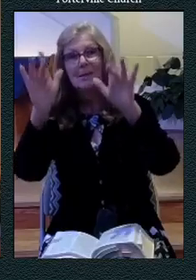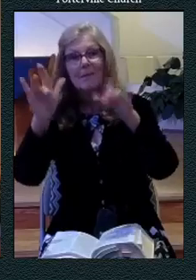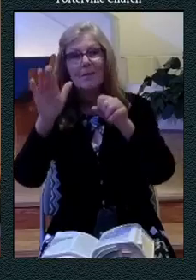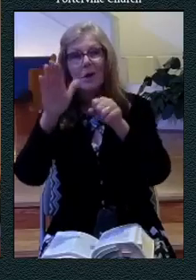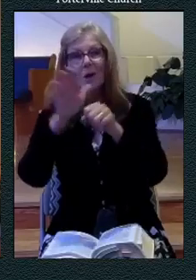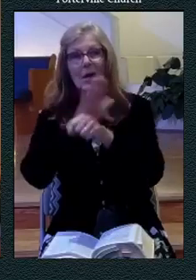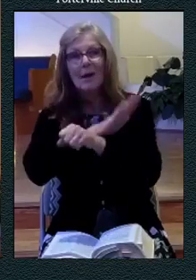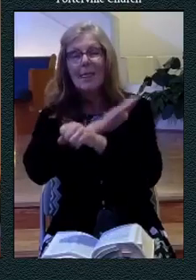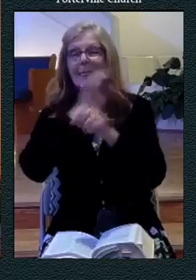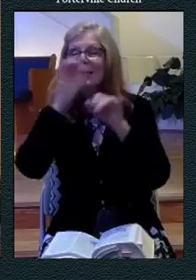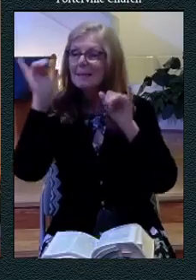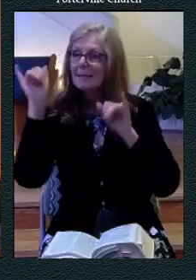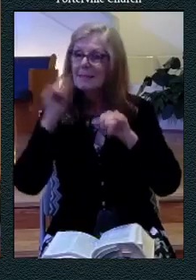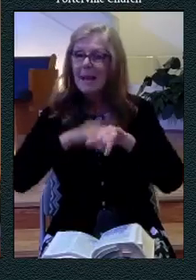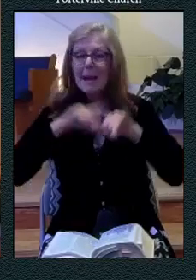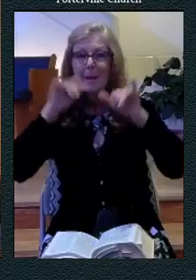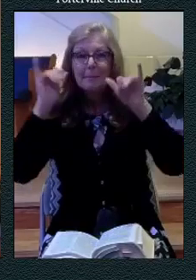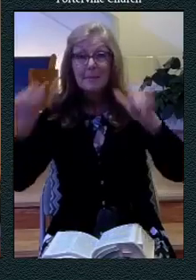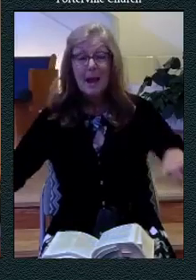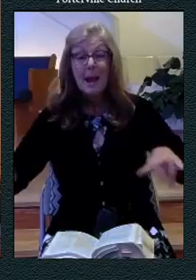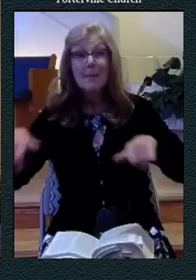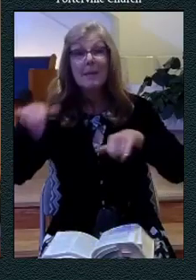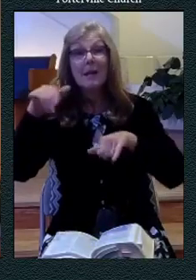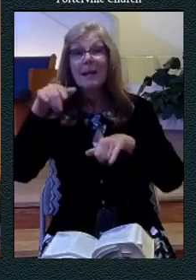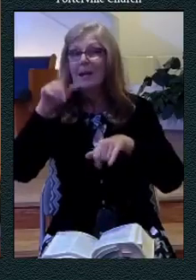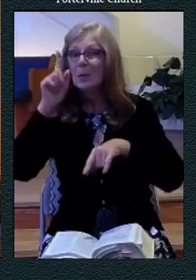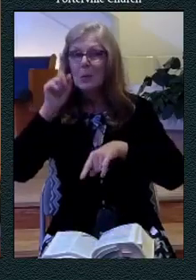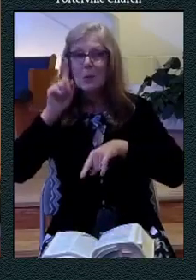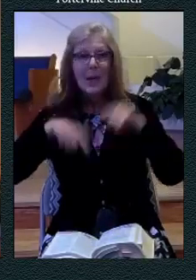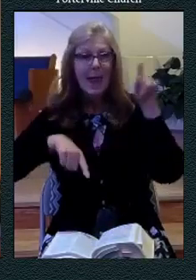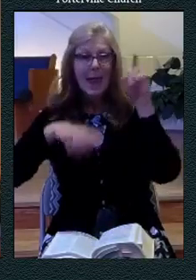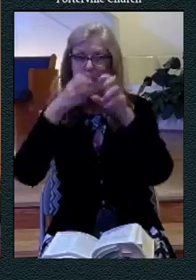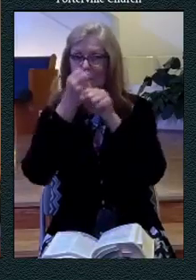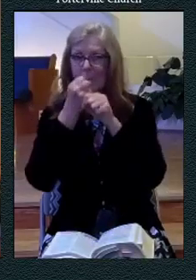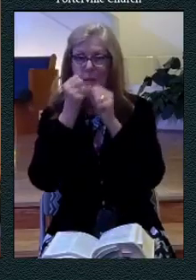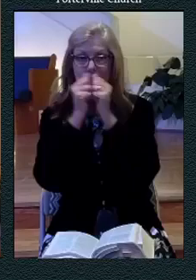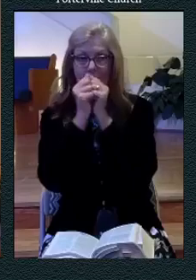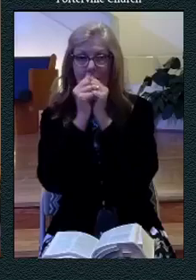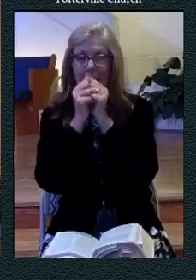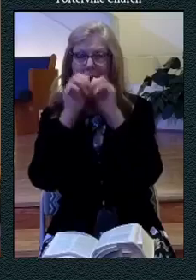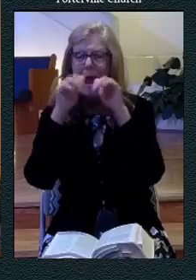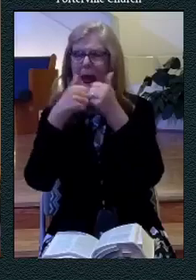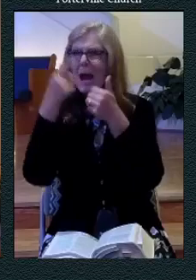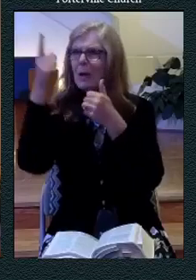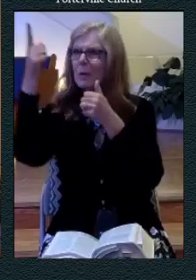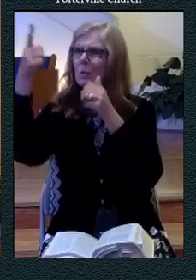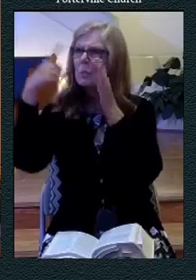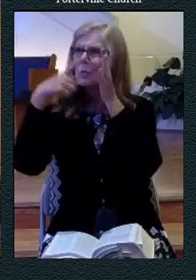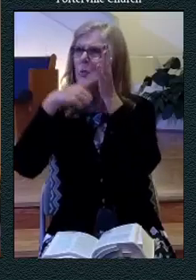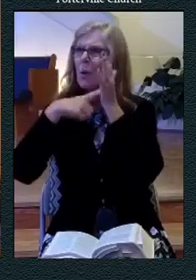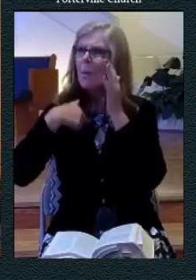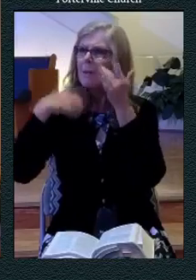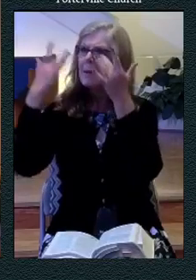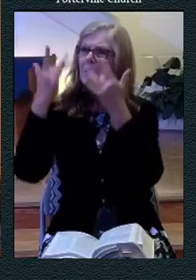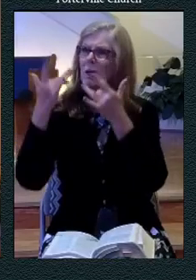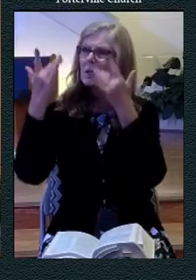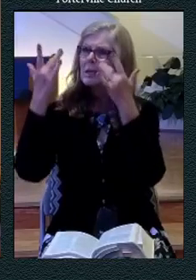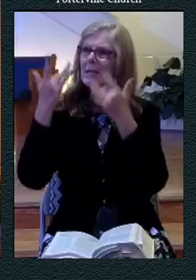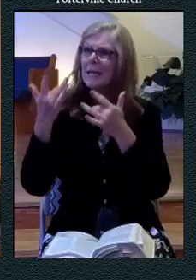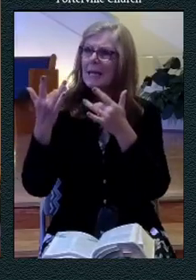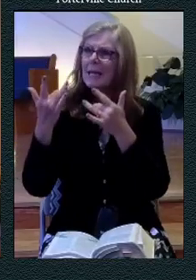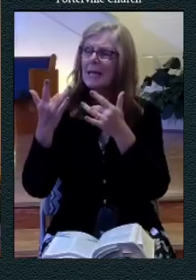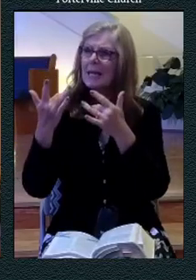that you could hold those two things together. How can you be merciful against a sinner unless the sin